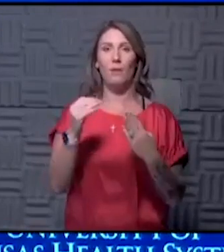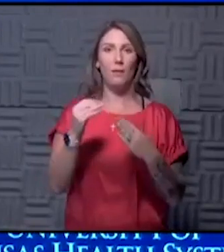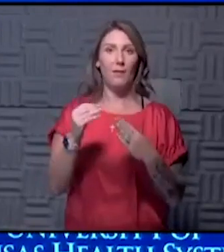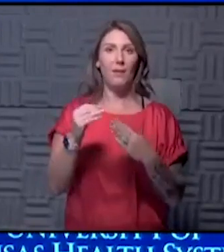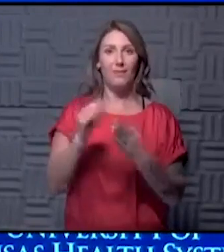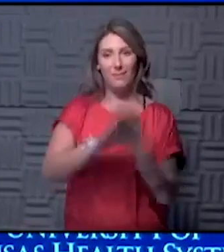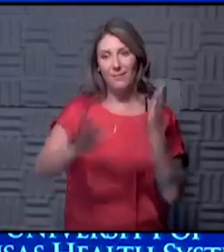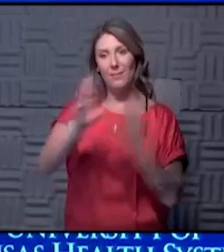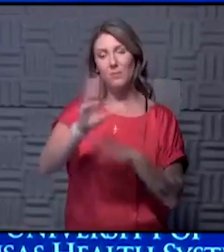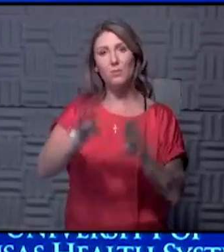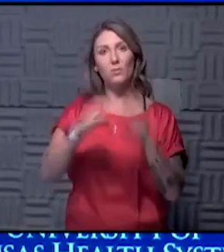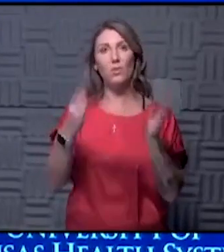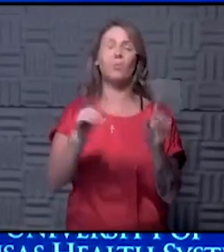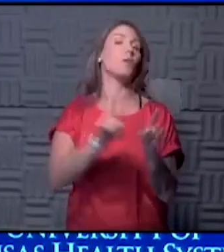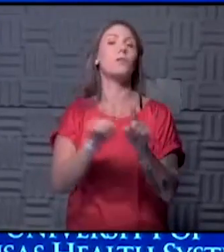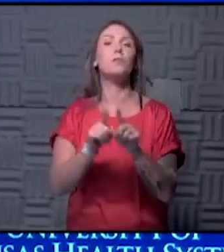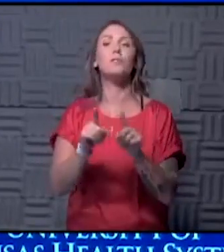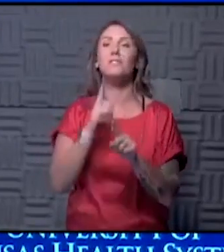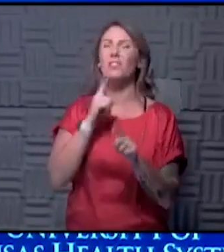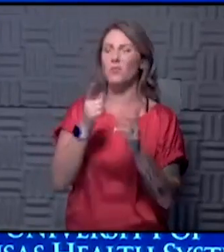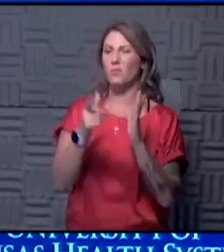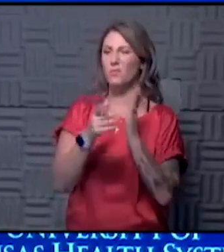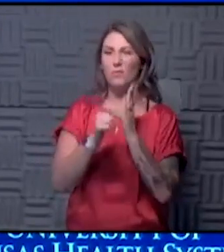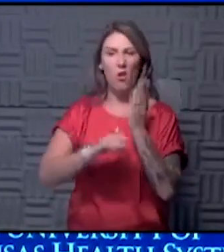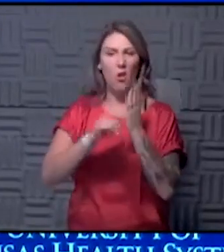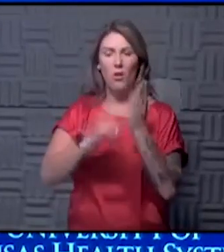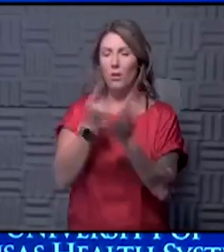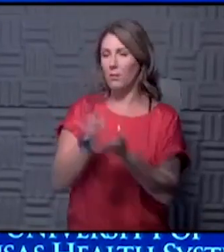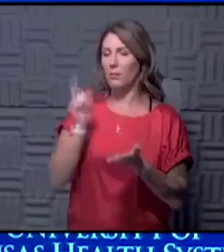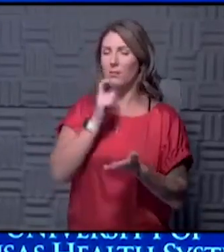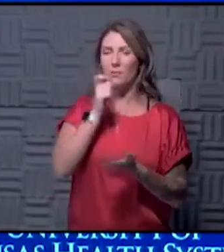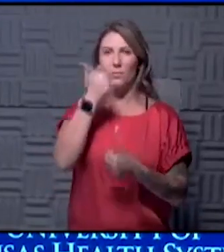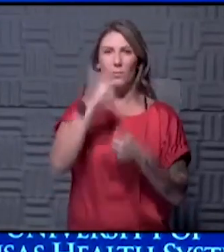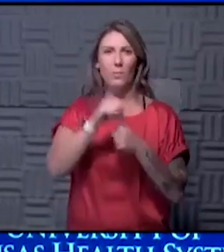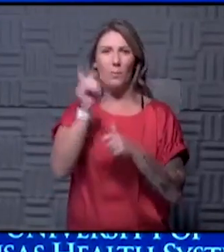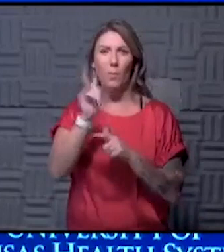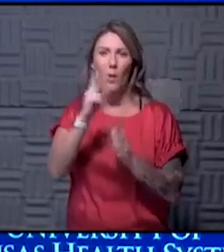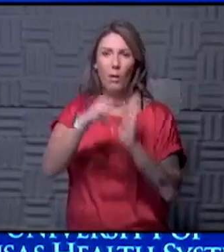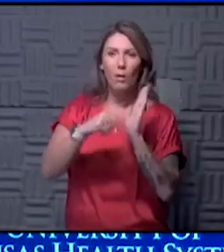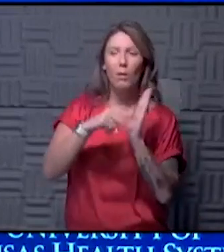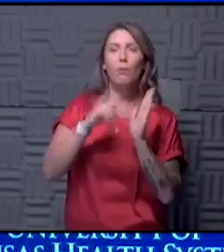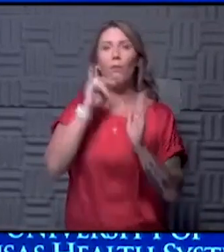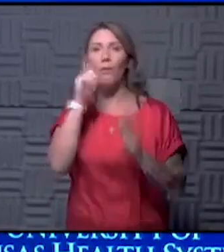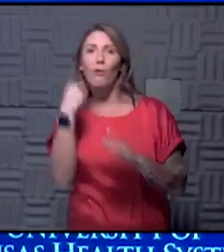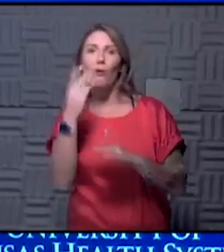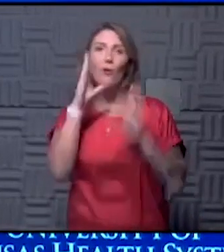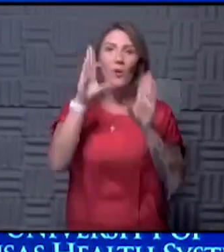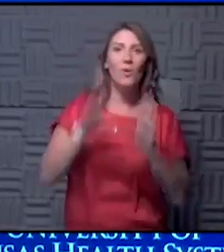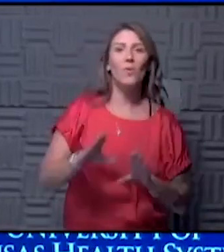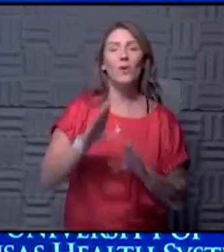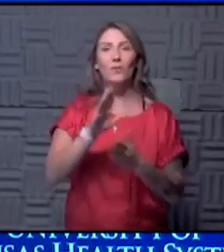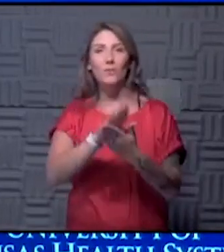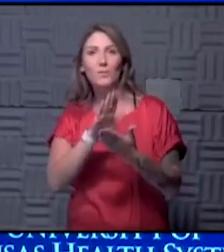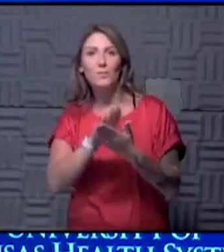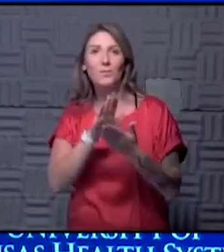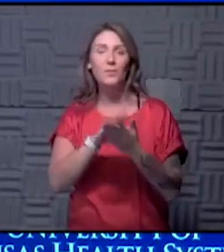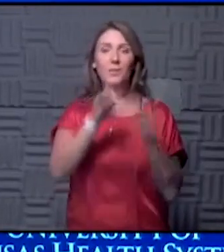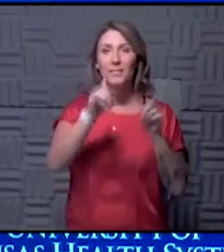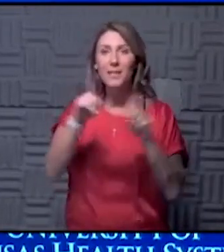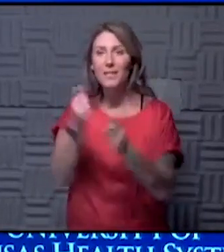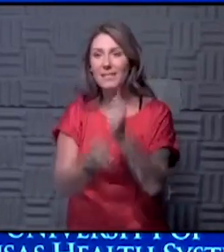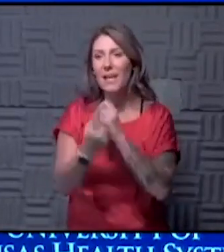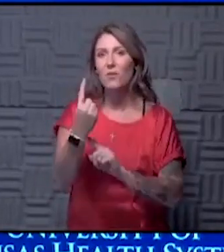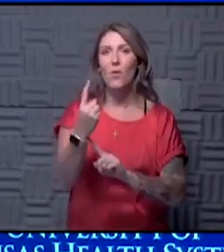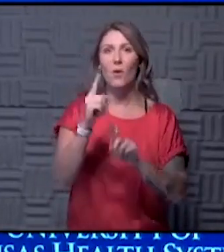open. There was an article last week, I don't remember where I read it, but talking about look at these great schools that have tested everybody and keep testing, but